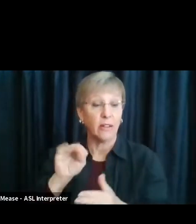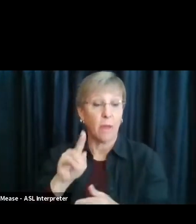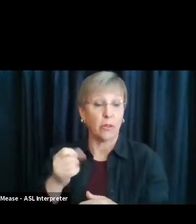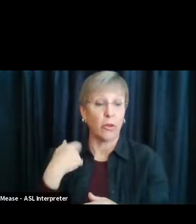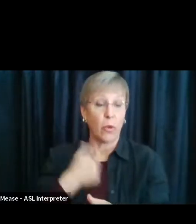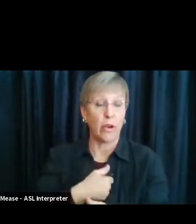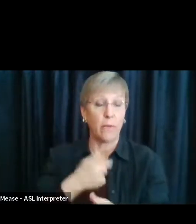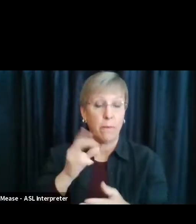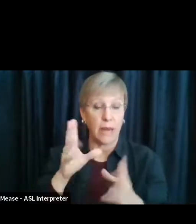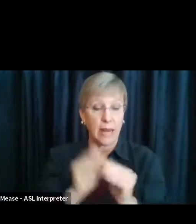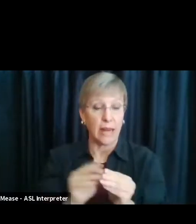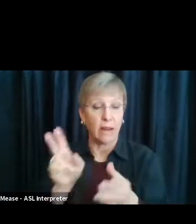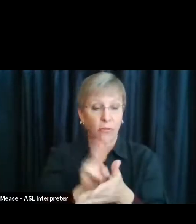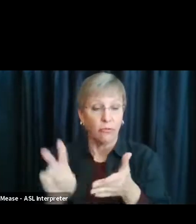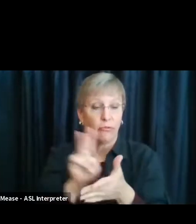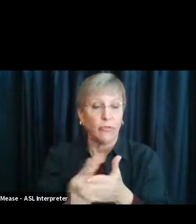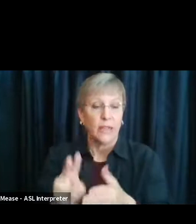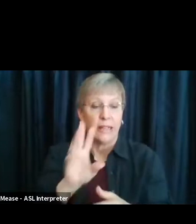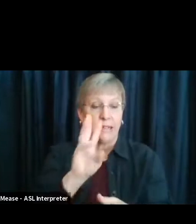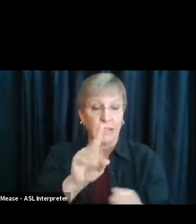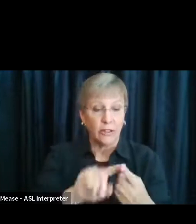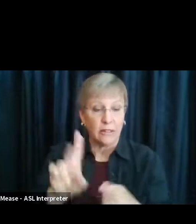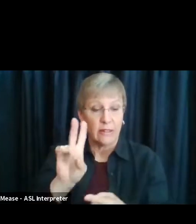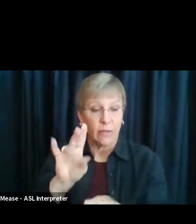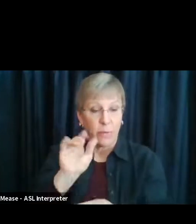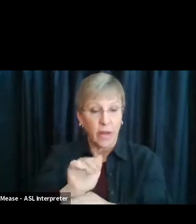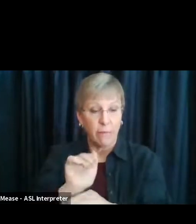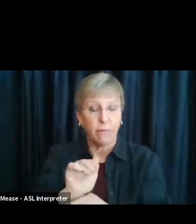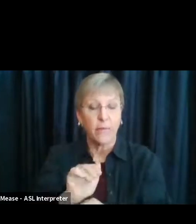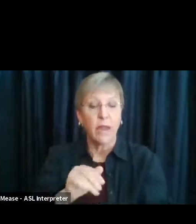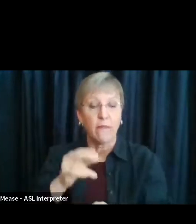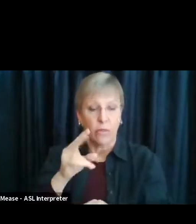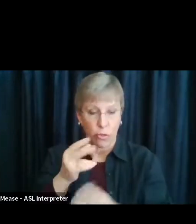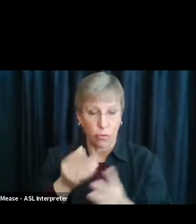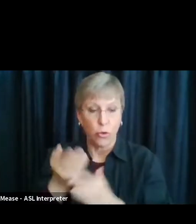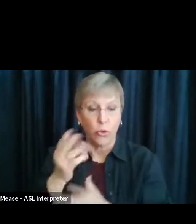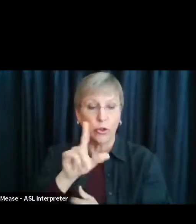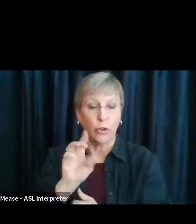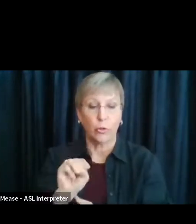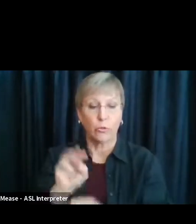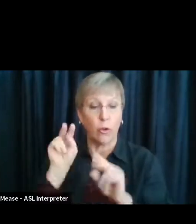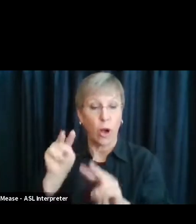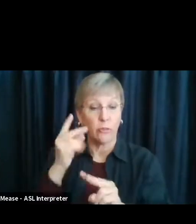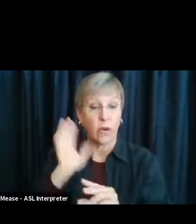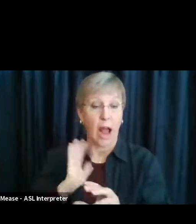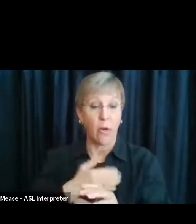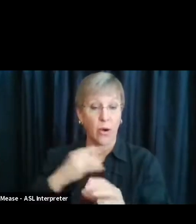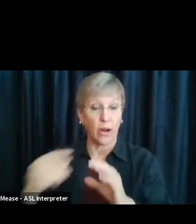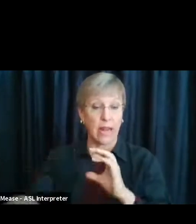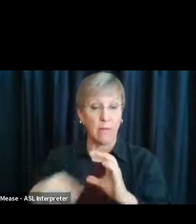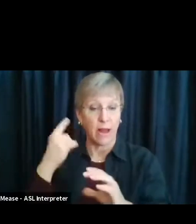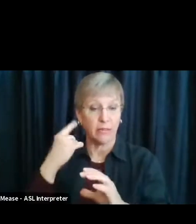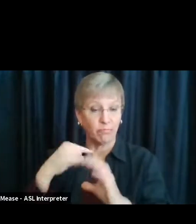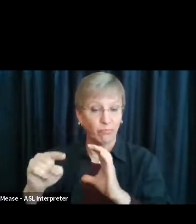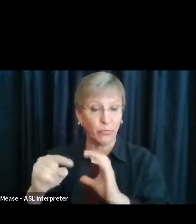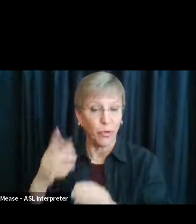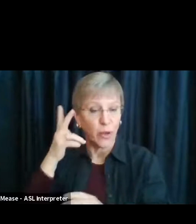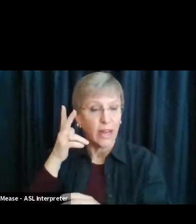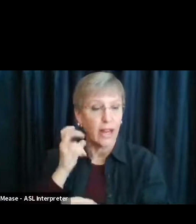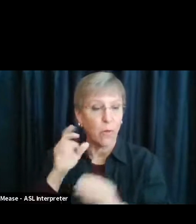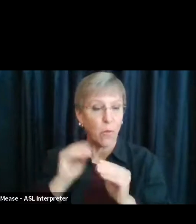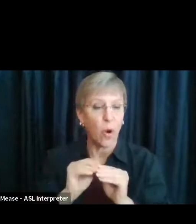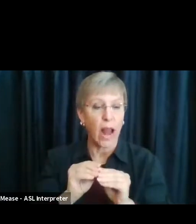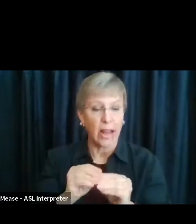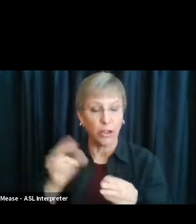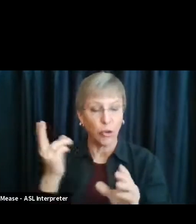bi-weekly from 6 p.m. to 7 p.m. via Zoom. So look out for our emails to hear more details and join our mailing list.